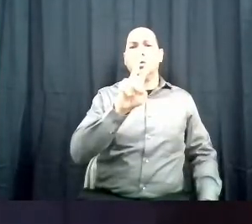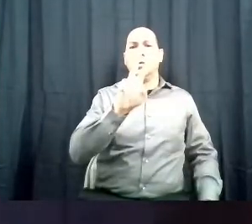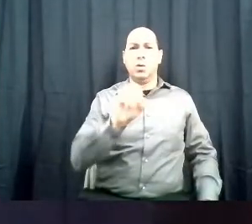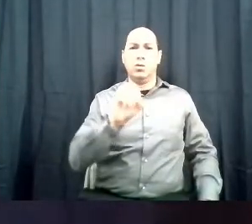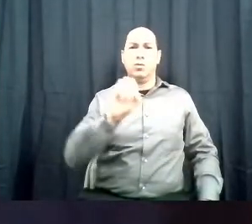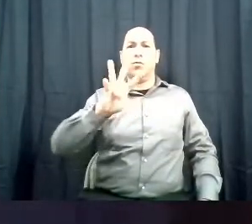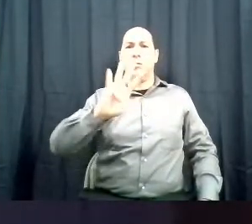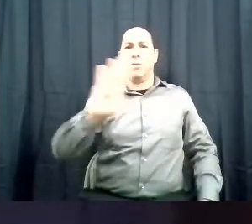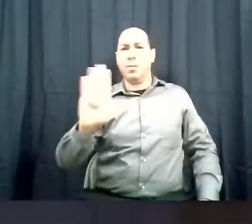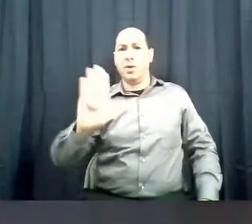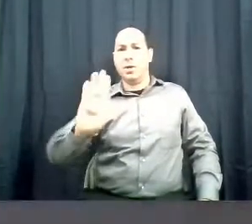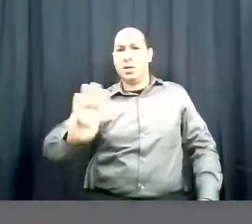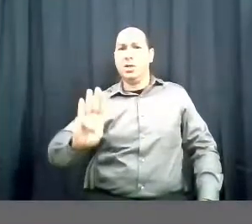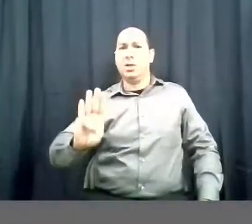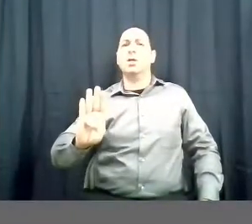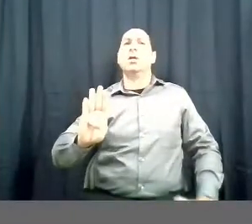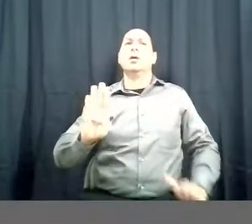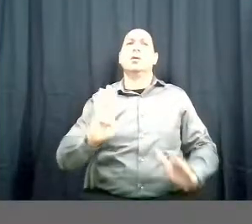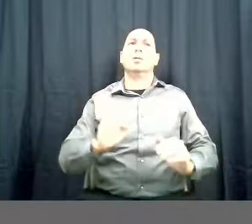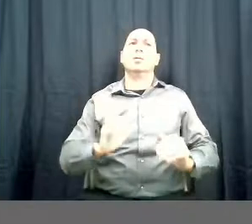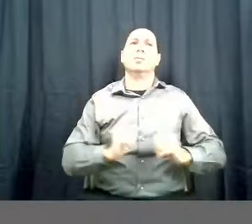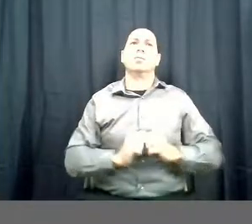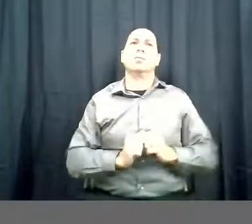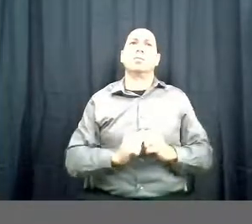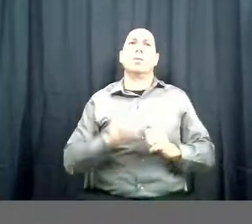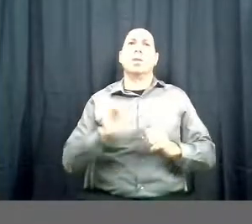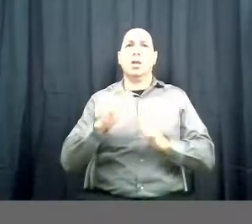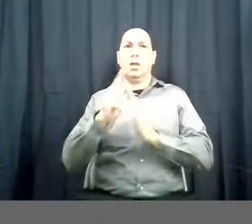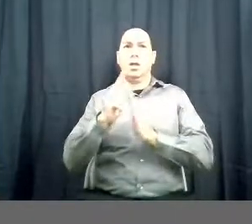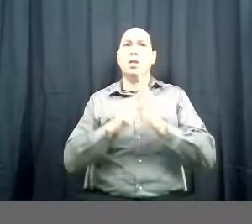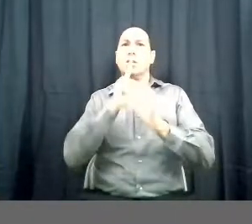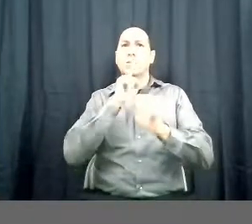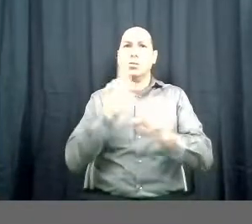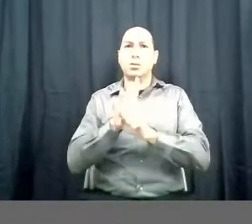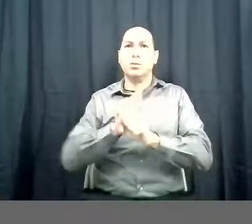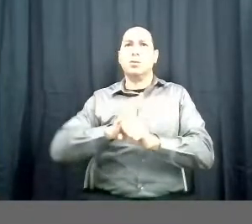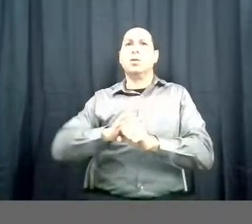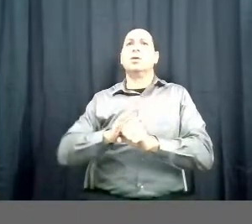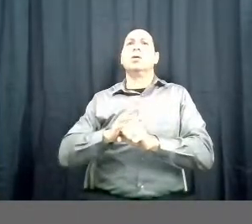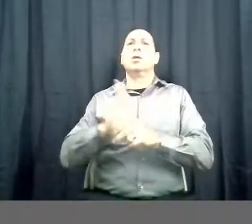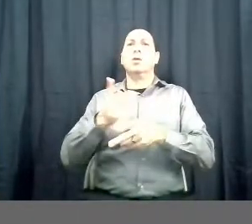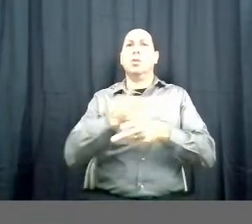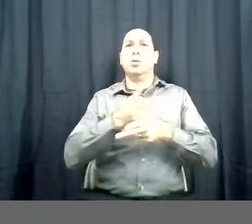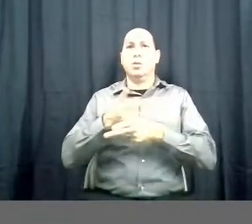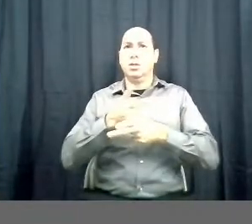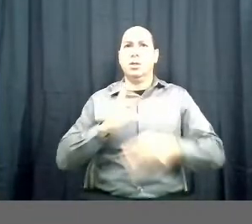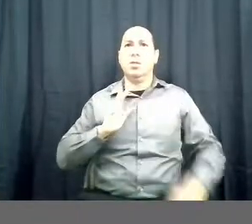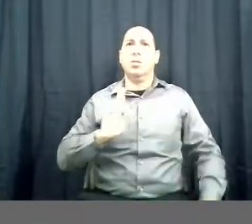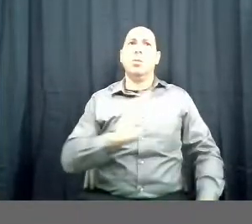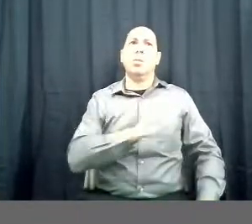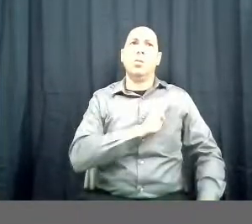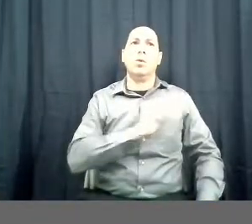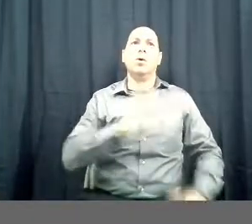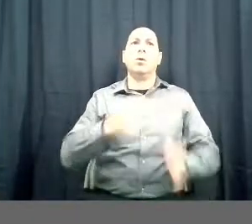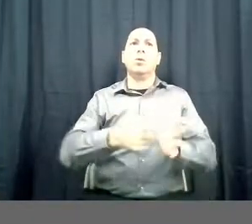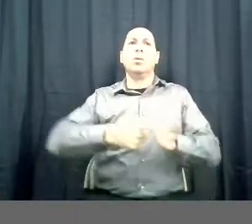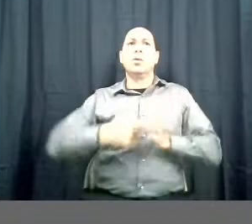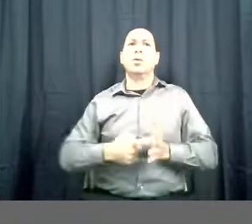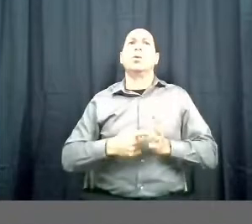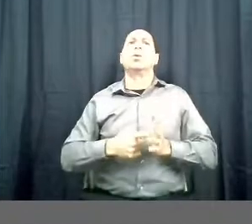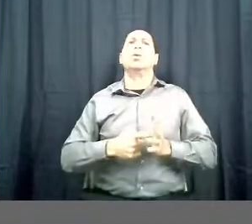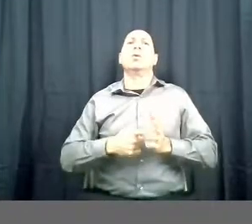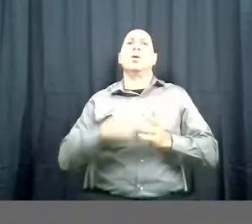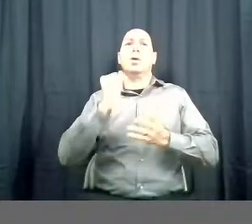Section 204B of PROMESA, which allows the Oversight Board to require prior Oversight Board approval